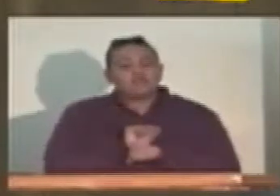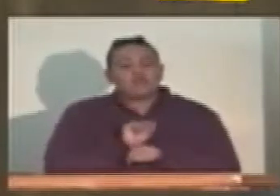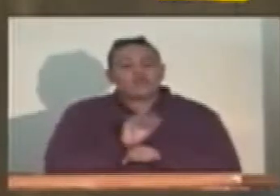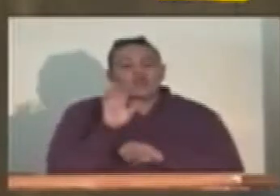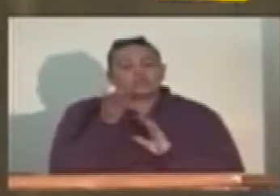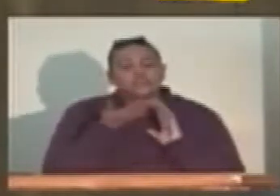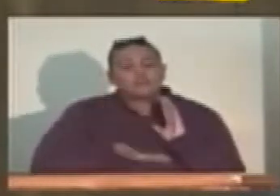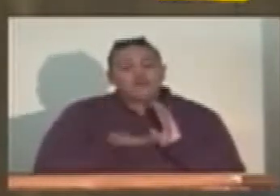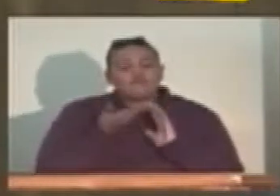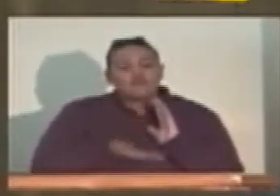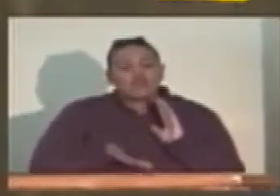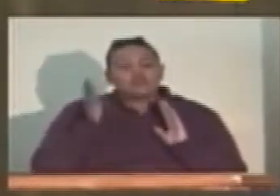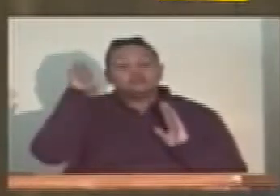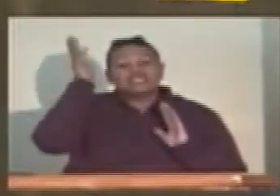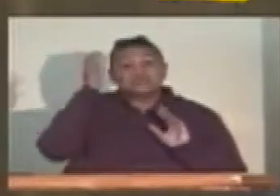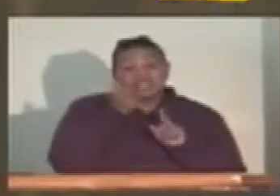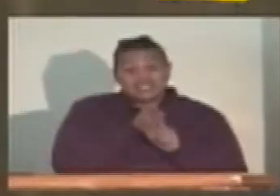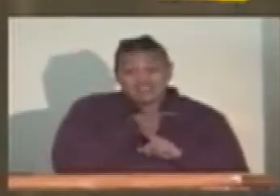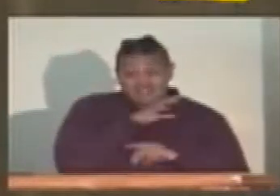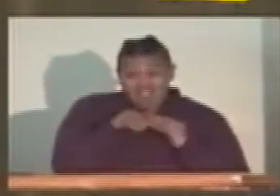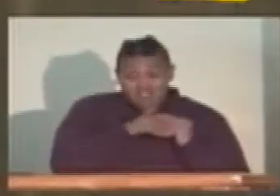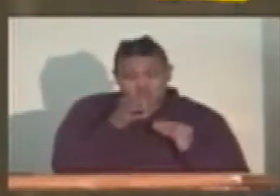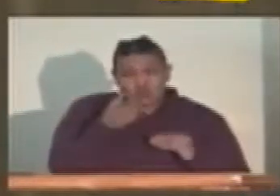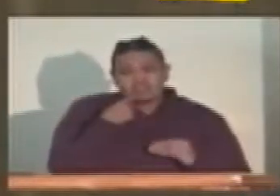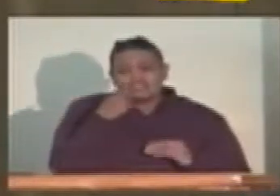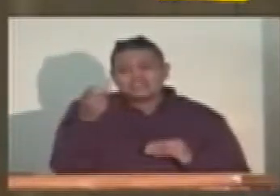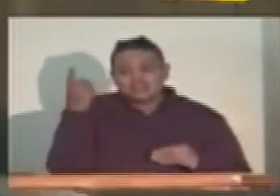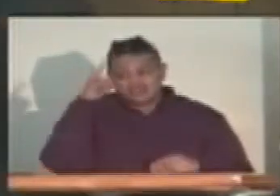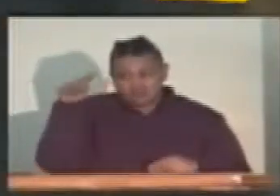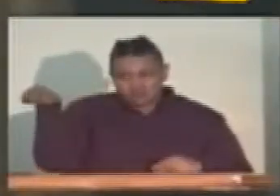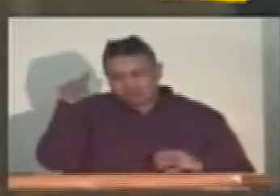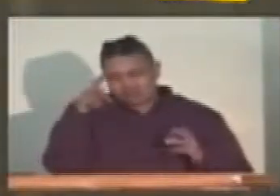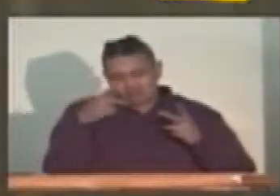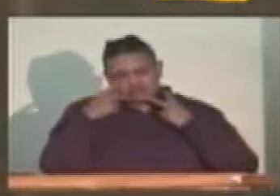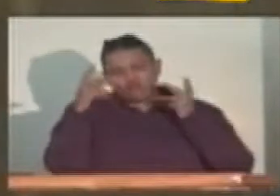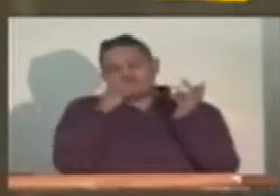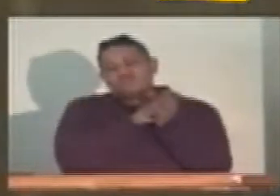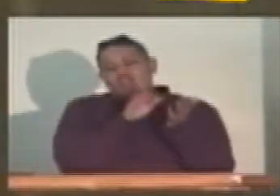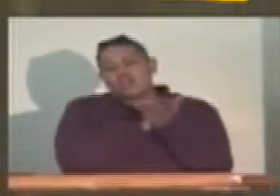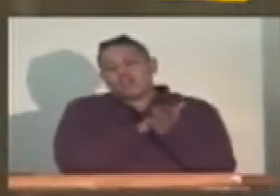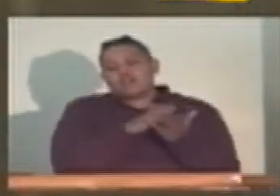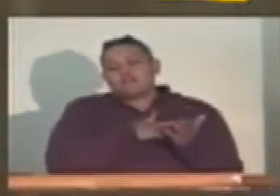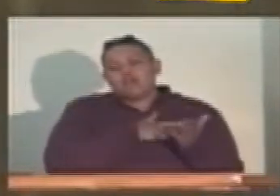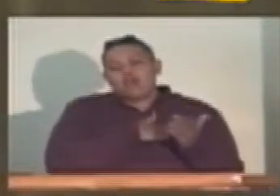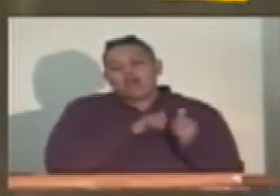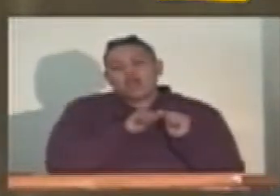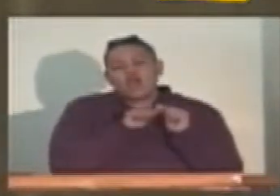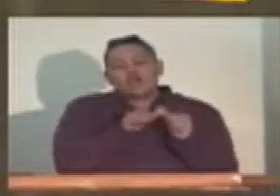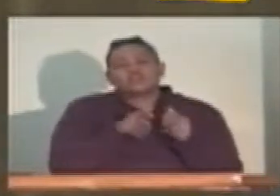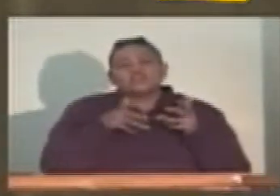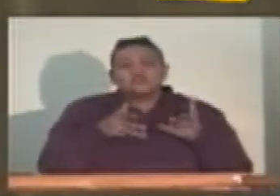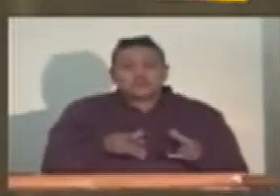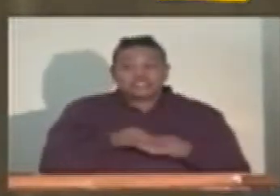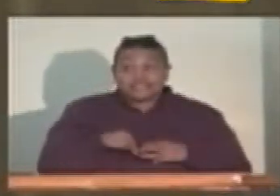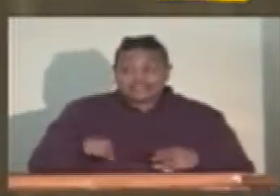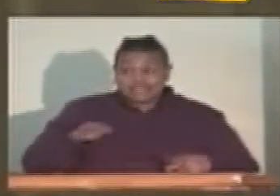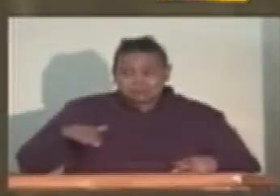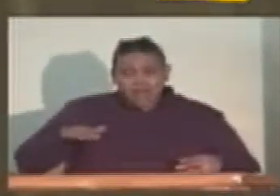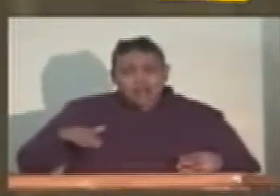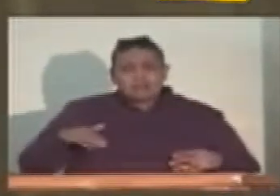Mr. Speaker, I would also like to state for the record my continued presence in this